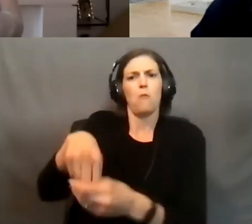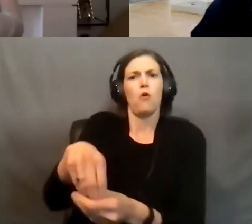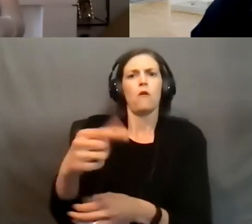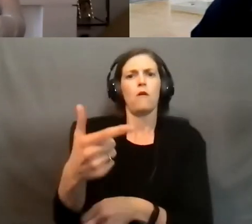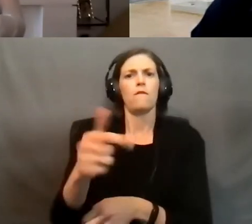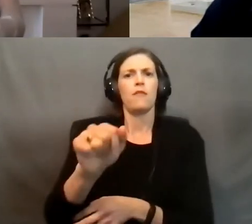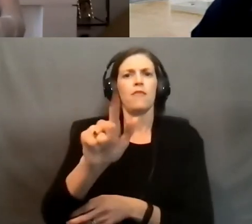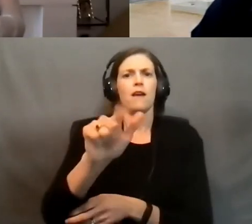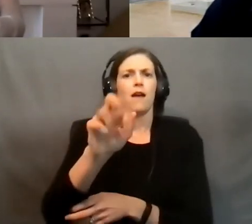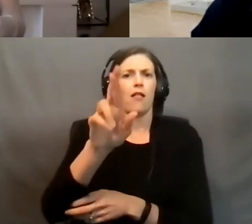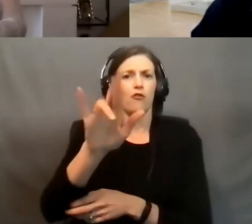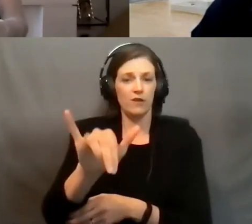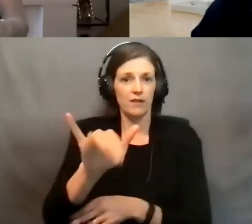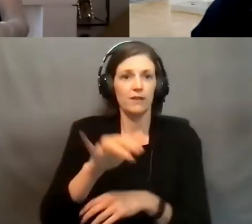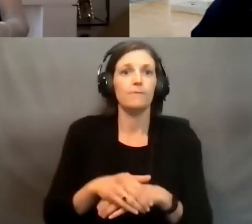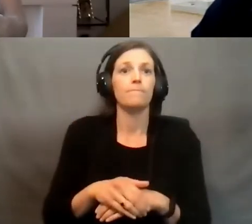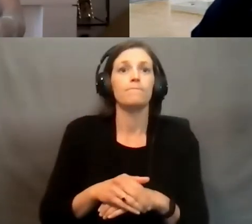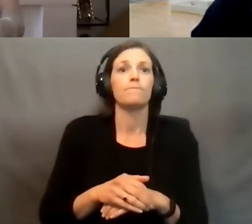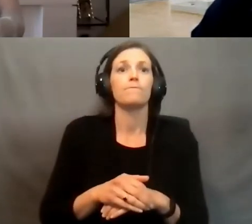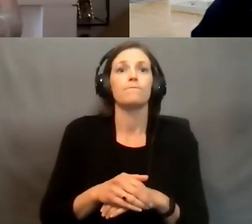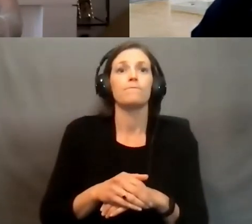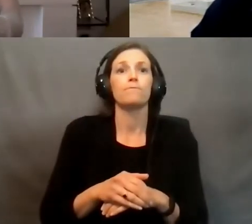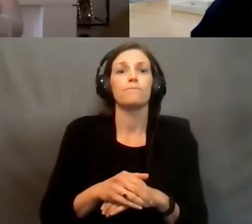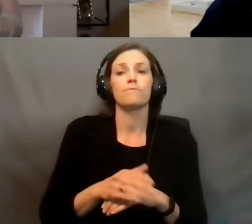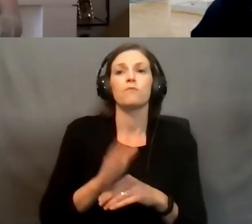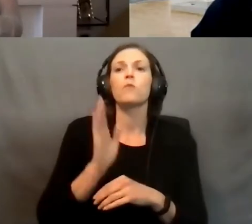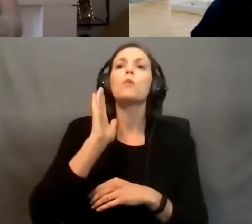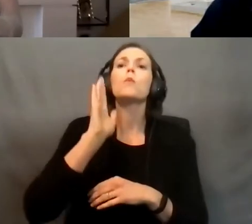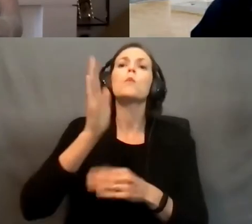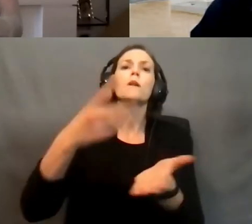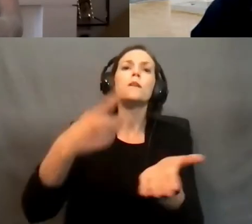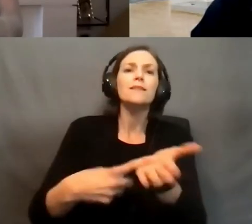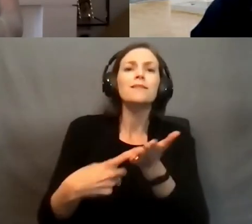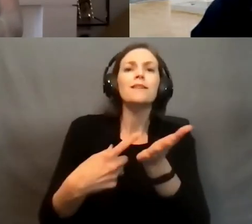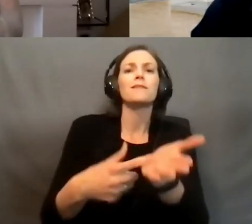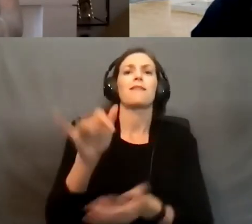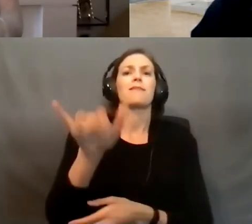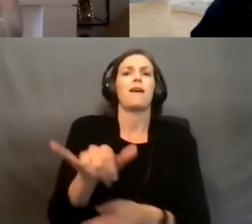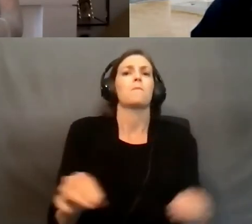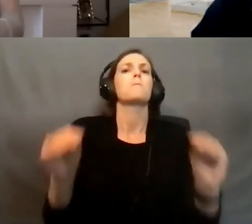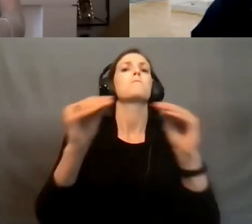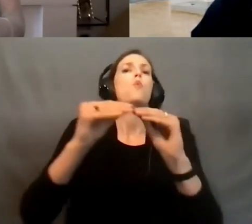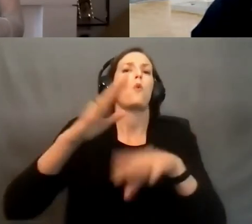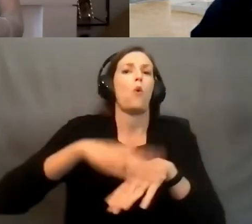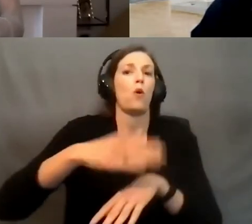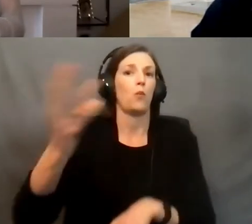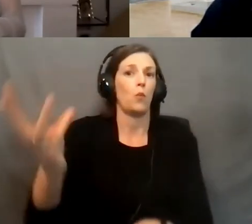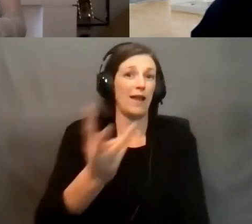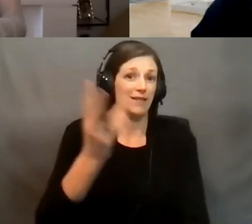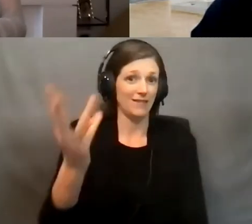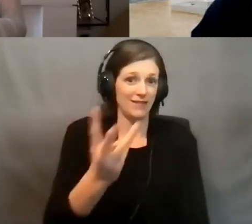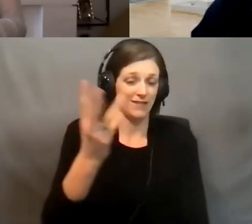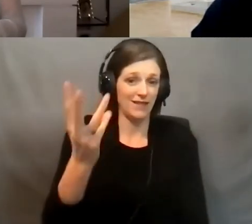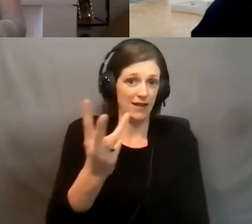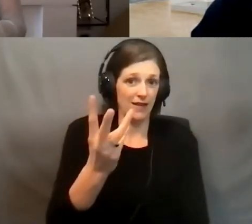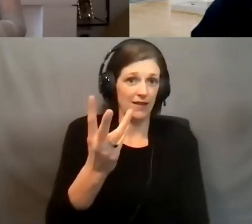We're going to return to further discussion of that in a session on Wednesday. If you are a worldwide